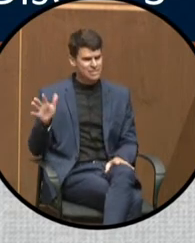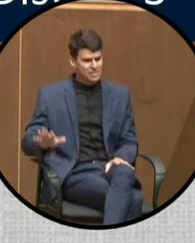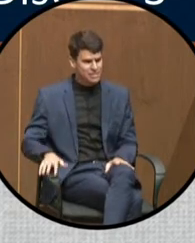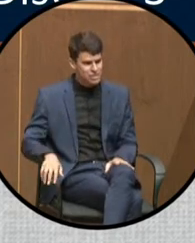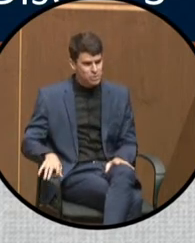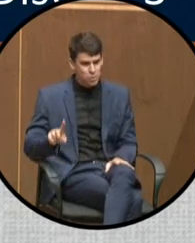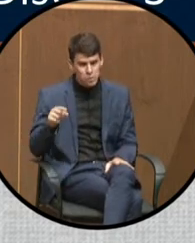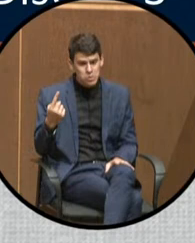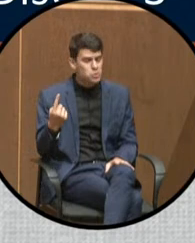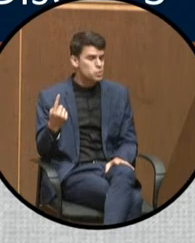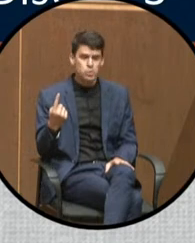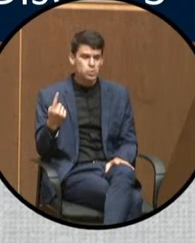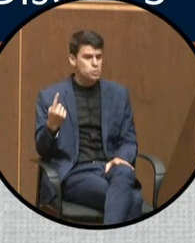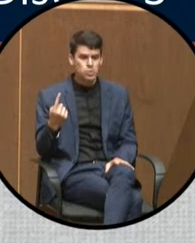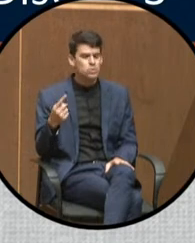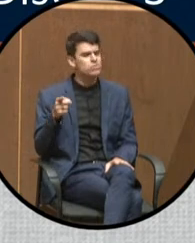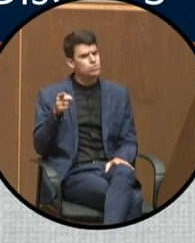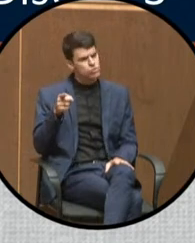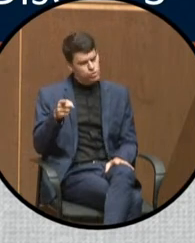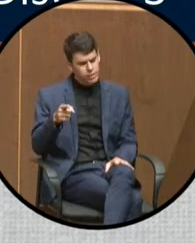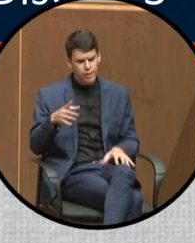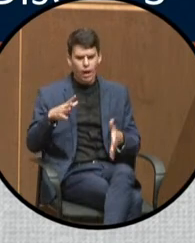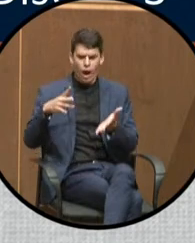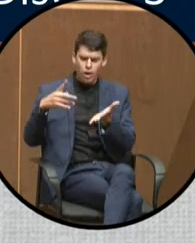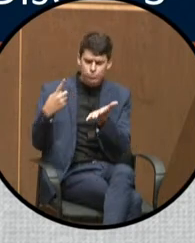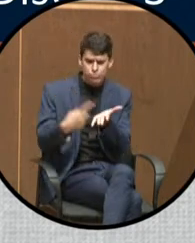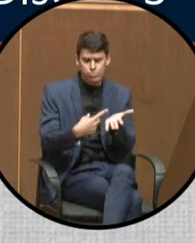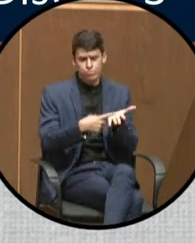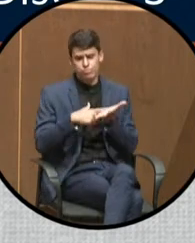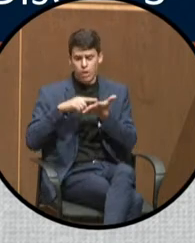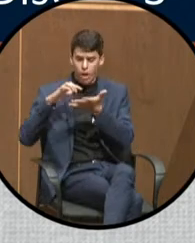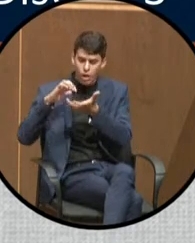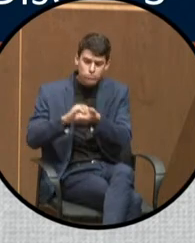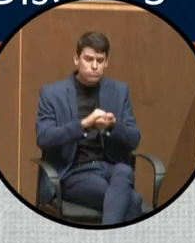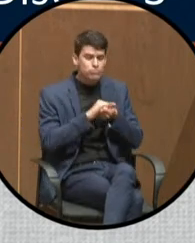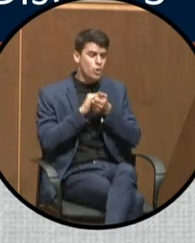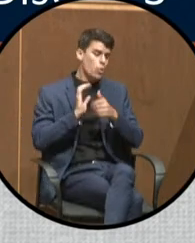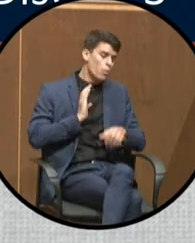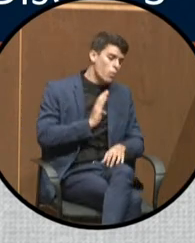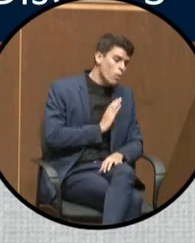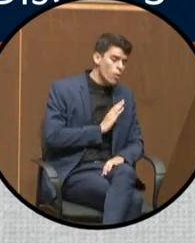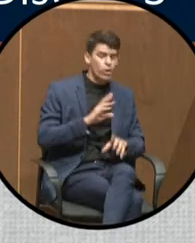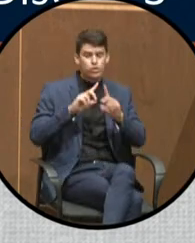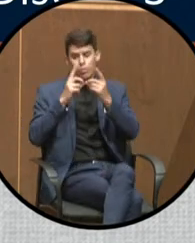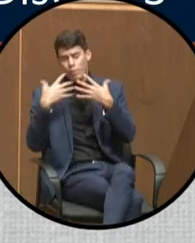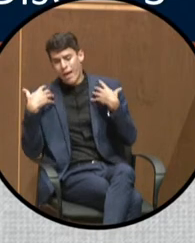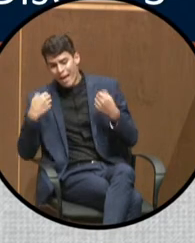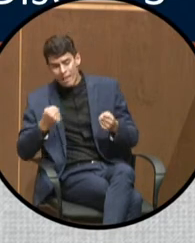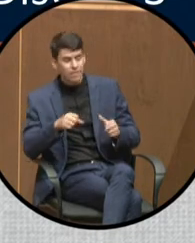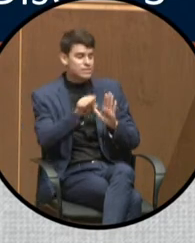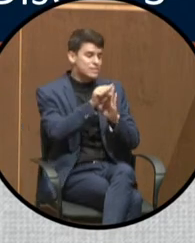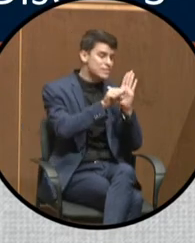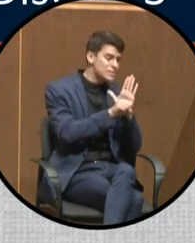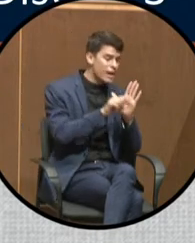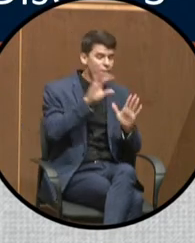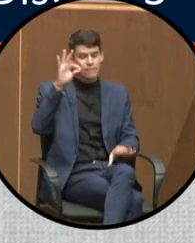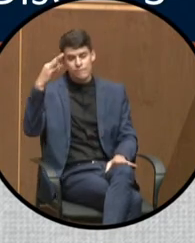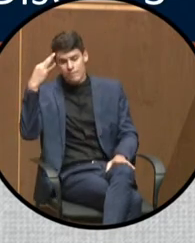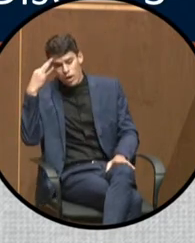vacuum. She will make those decisions along with the board, along with the Department of Health, along with state, federal, and